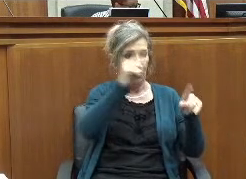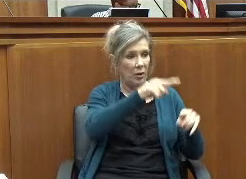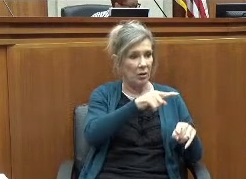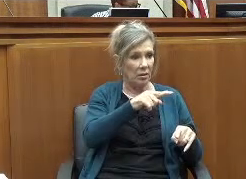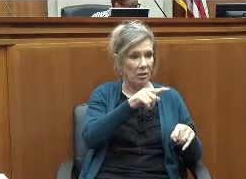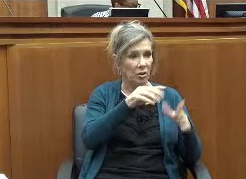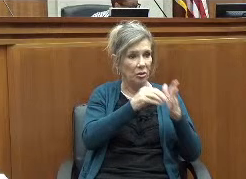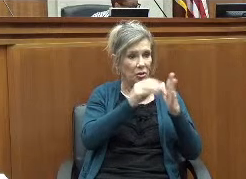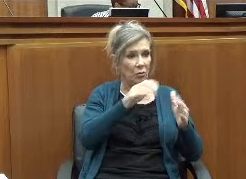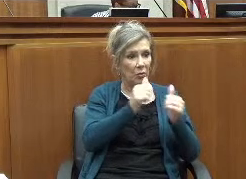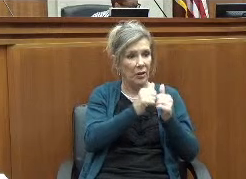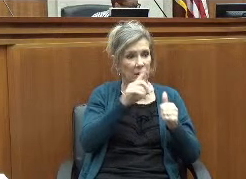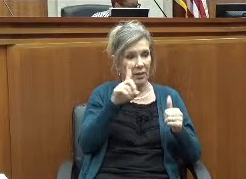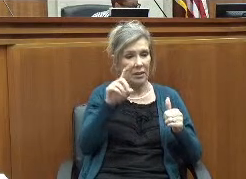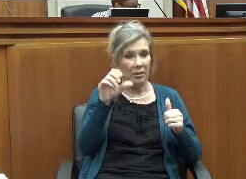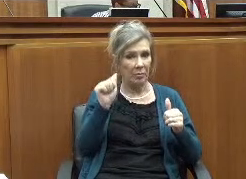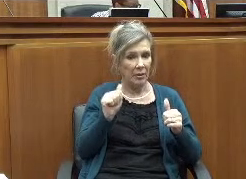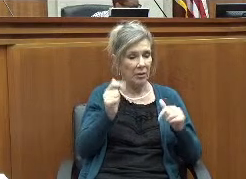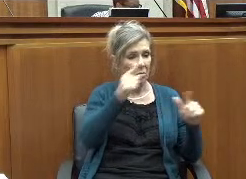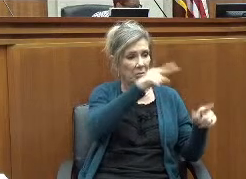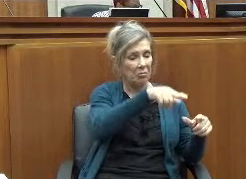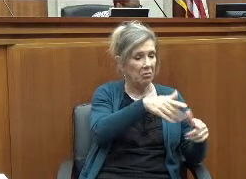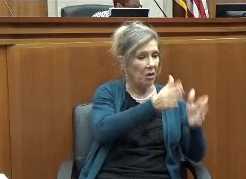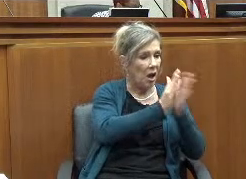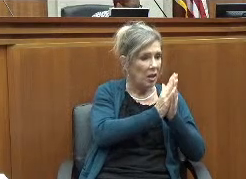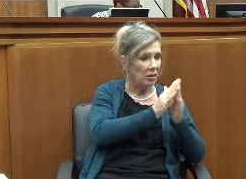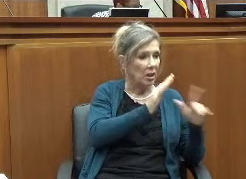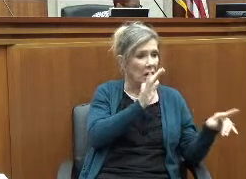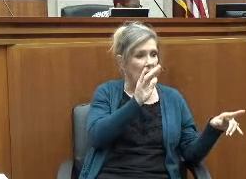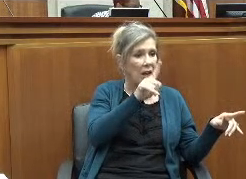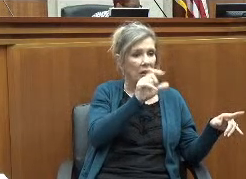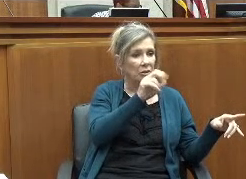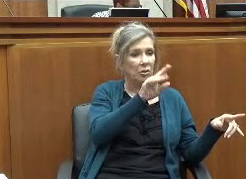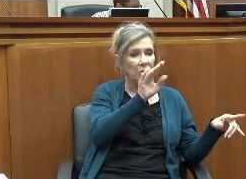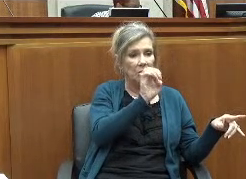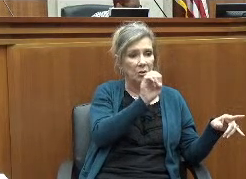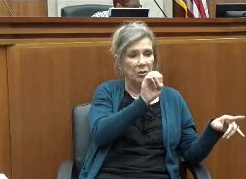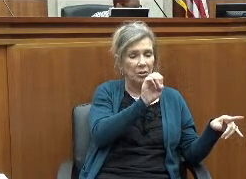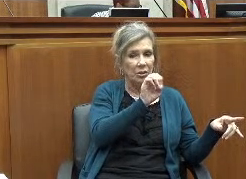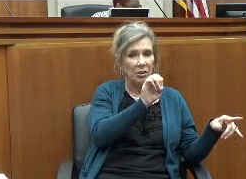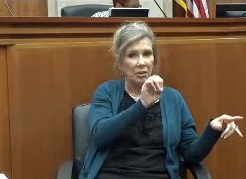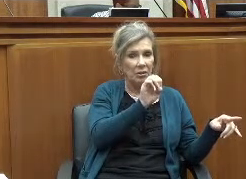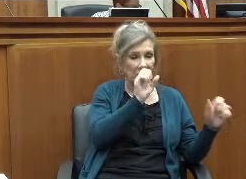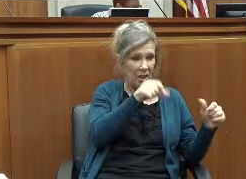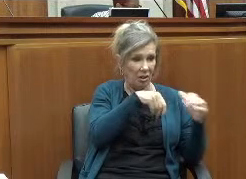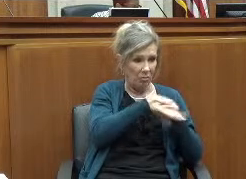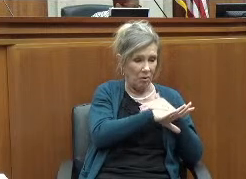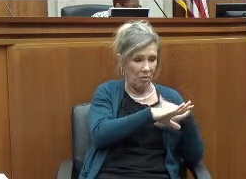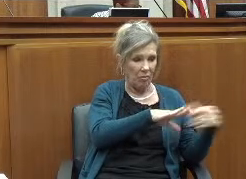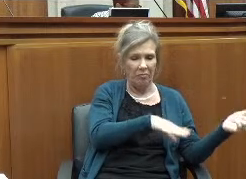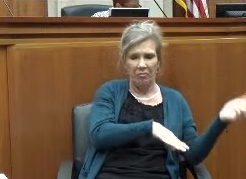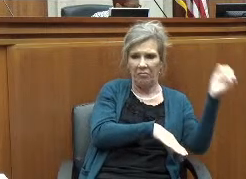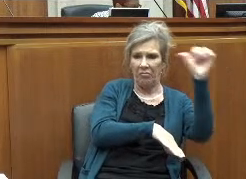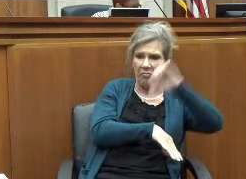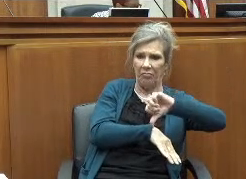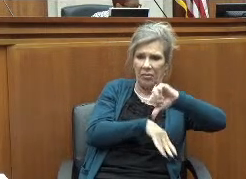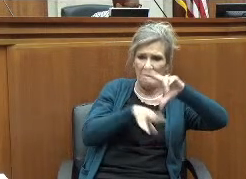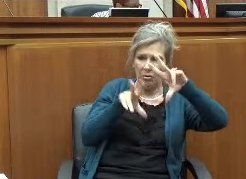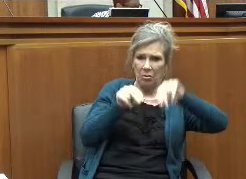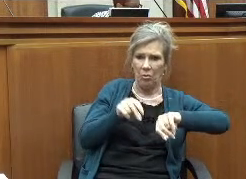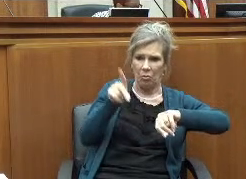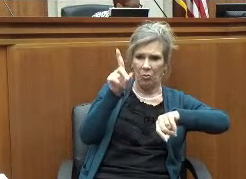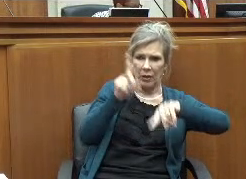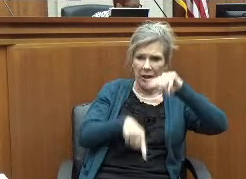asked to enroll in a course, LSU Eunice could not say, I'm sorry, we cannot serve you. You have to go